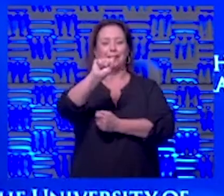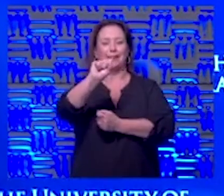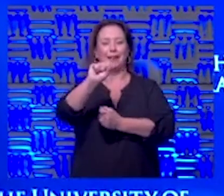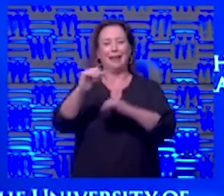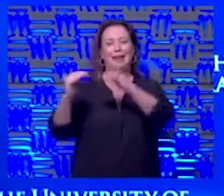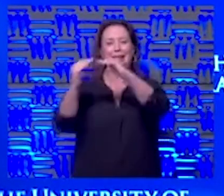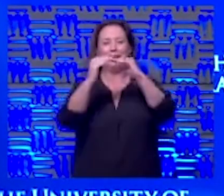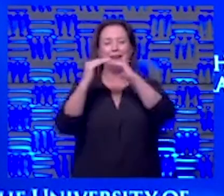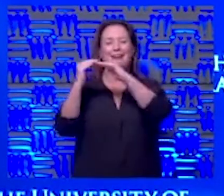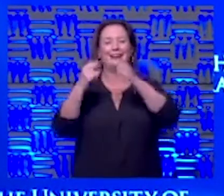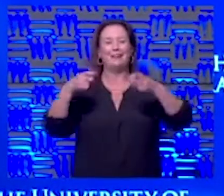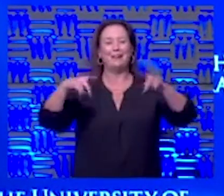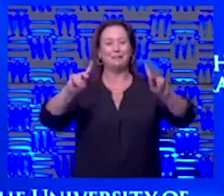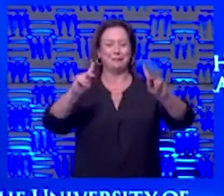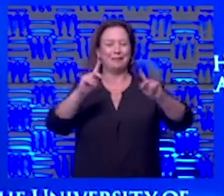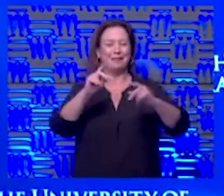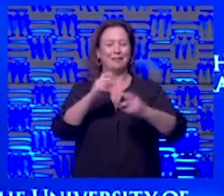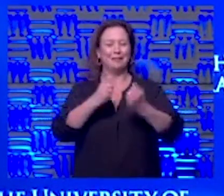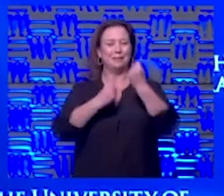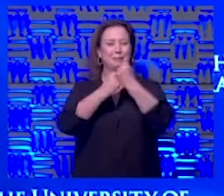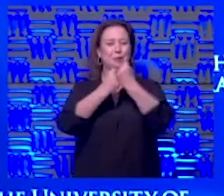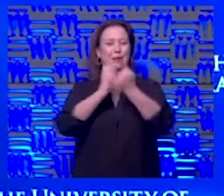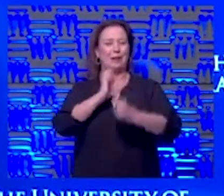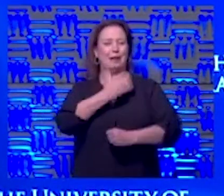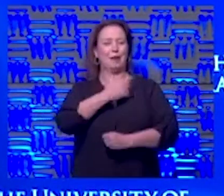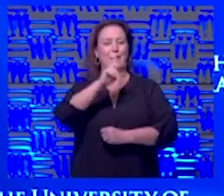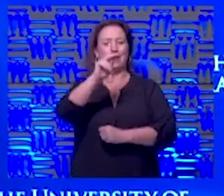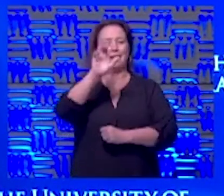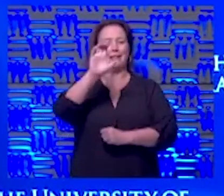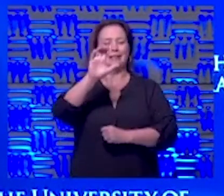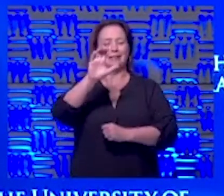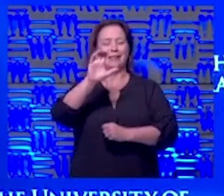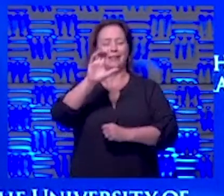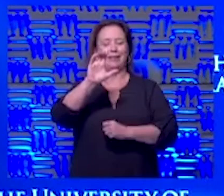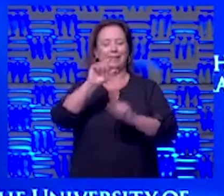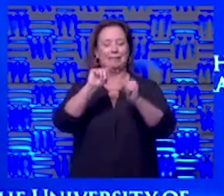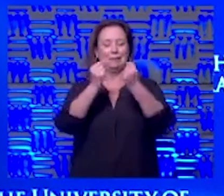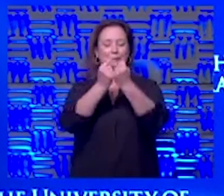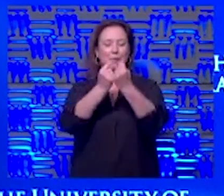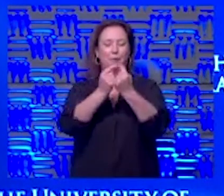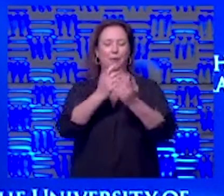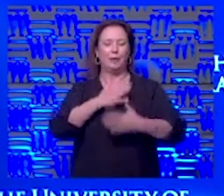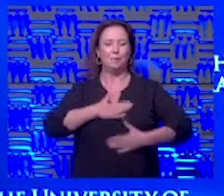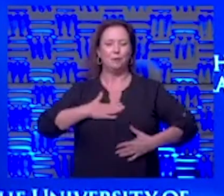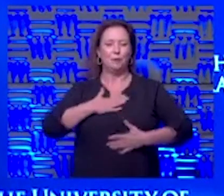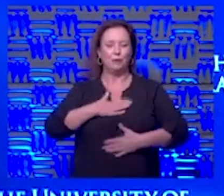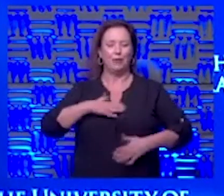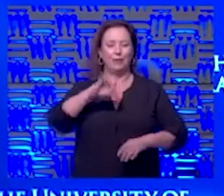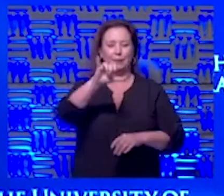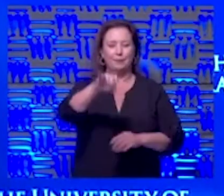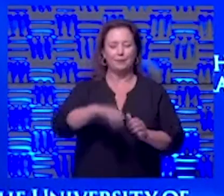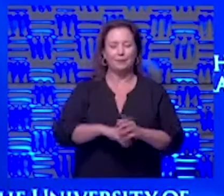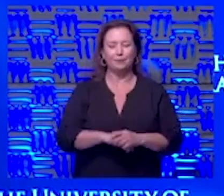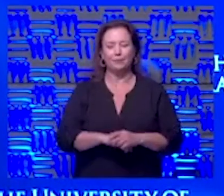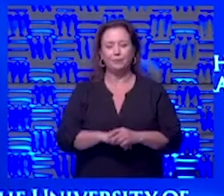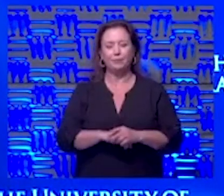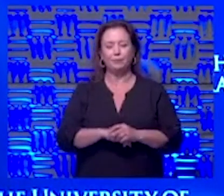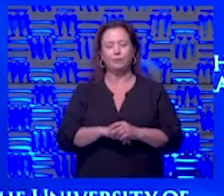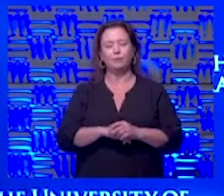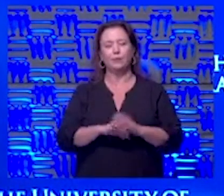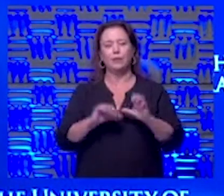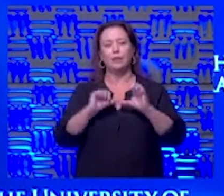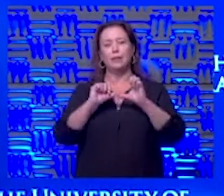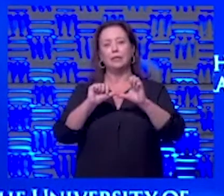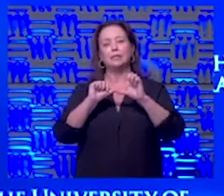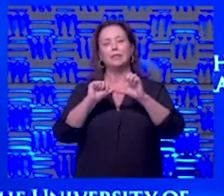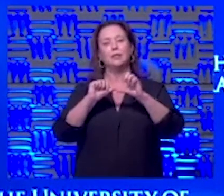opportunity sports team and fans here in the studio, so we appreciate that. All right, so please continue